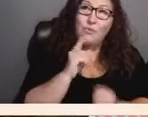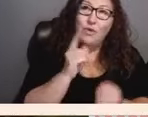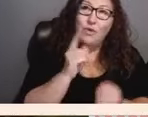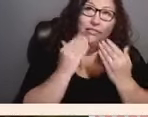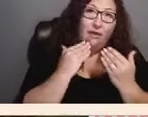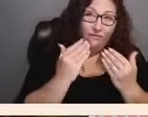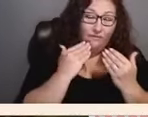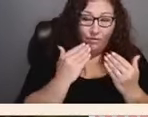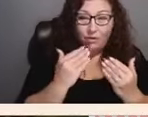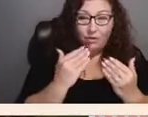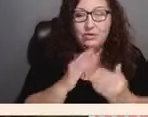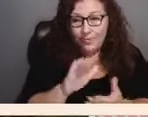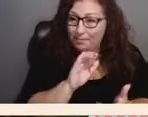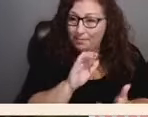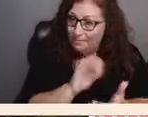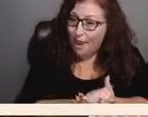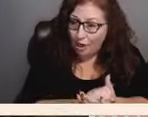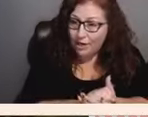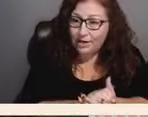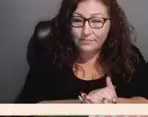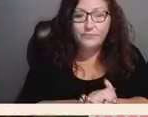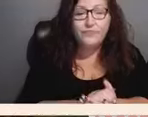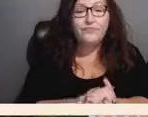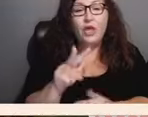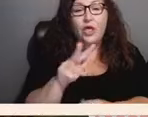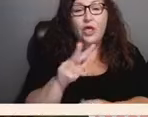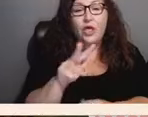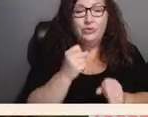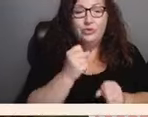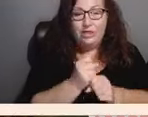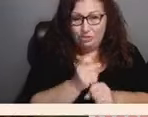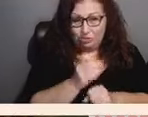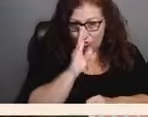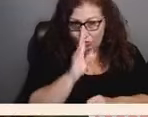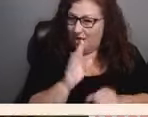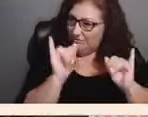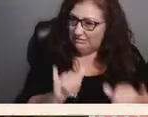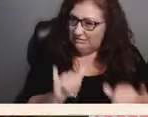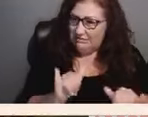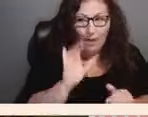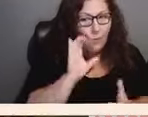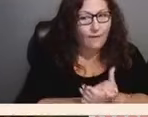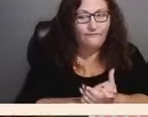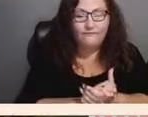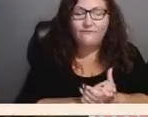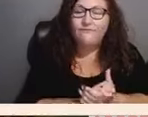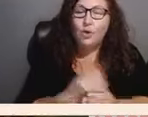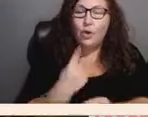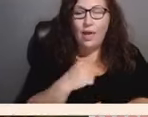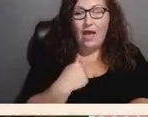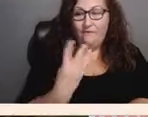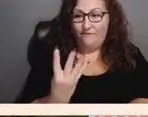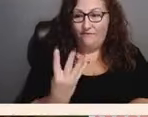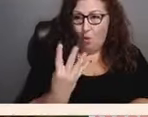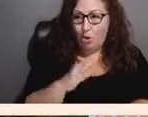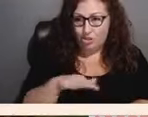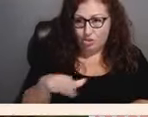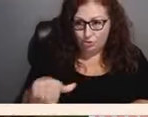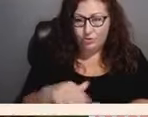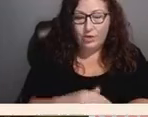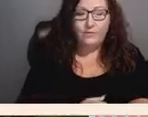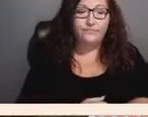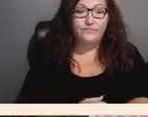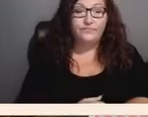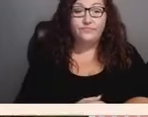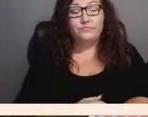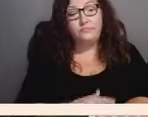married. 32 years straight to the same wife. We have four children. And particularly, I want to thank